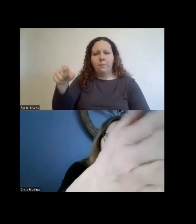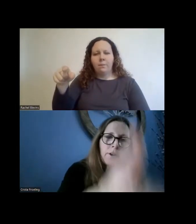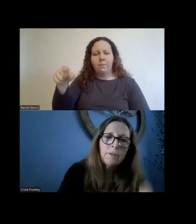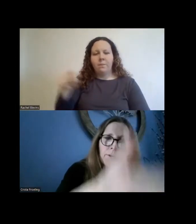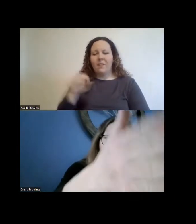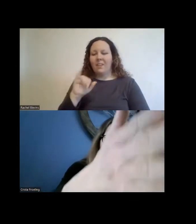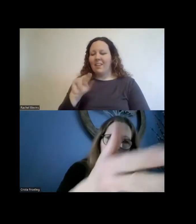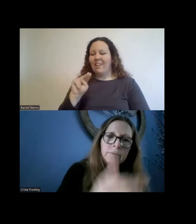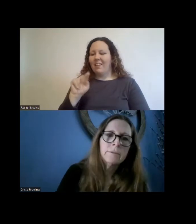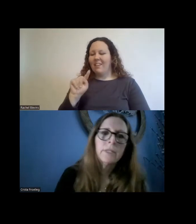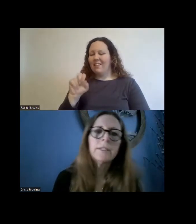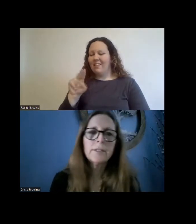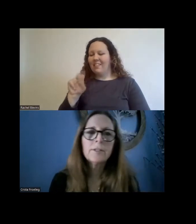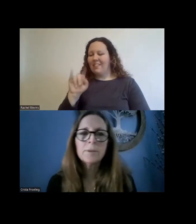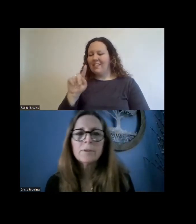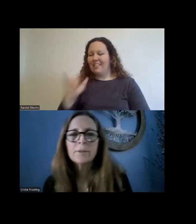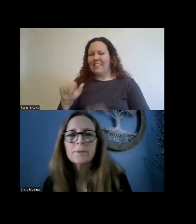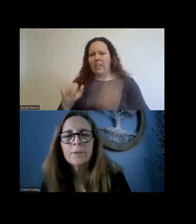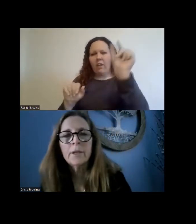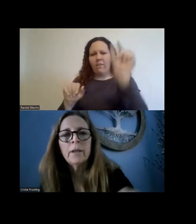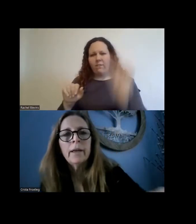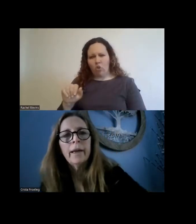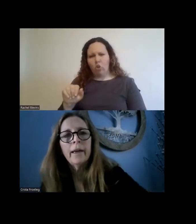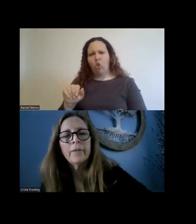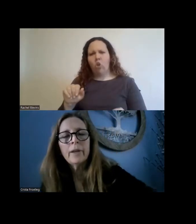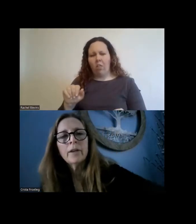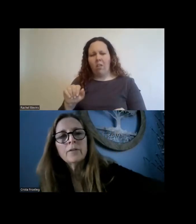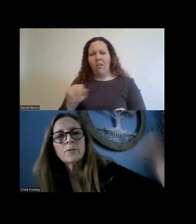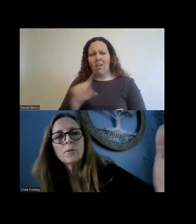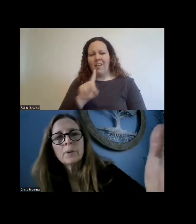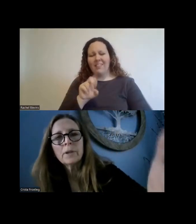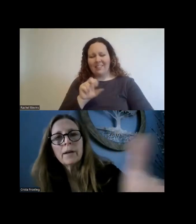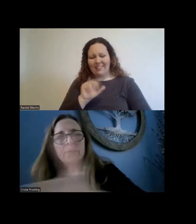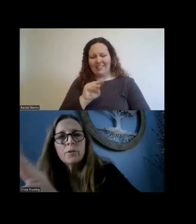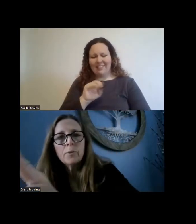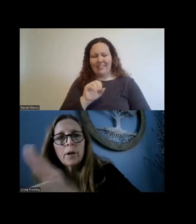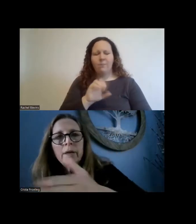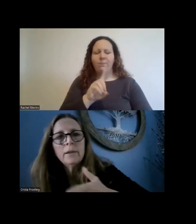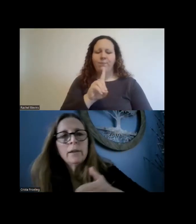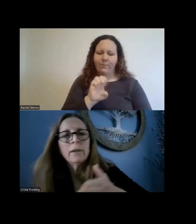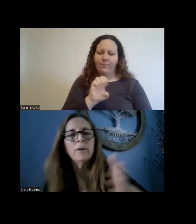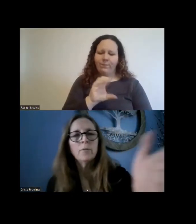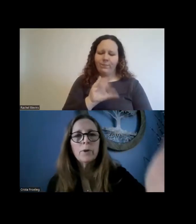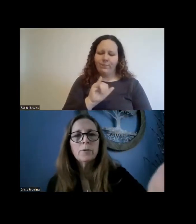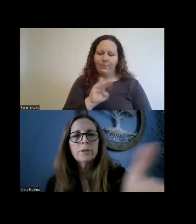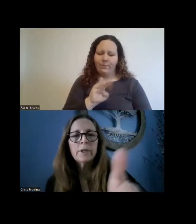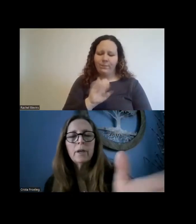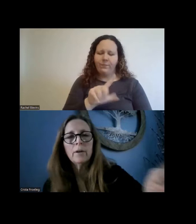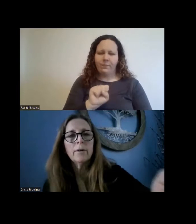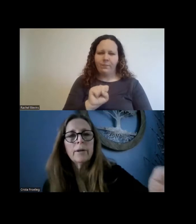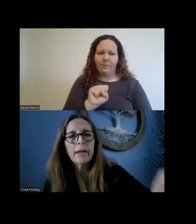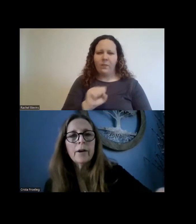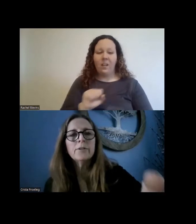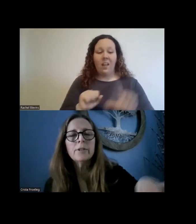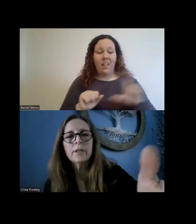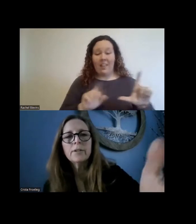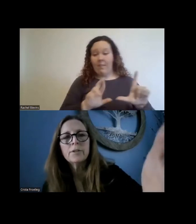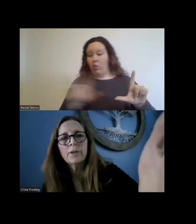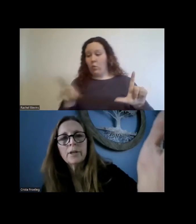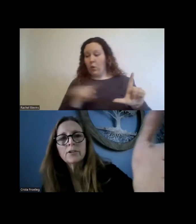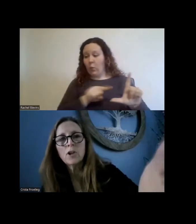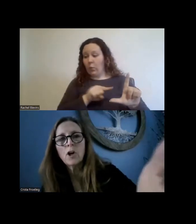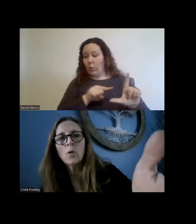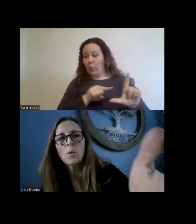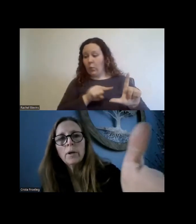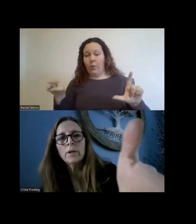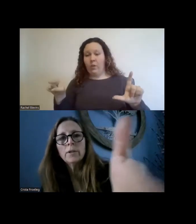intensity is on the vertical in decibels, and it's from the left to the right. Frequency or hertz is,